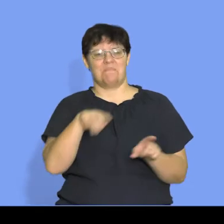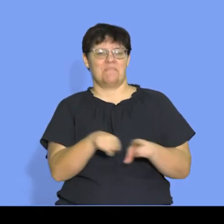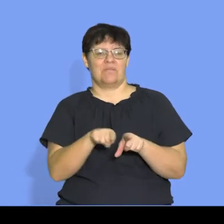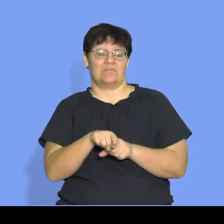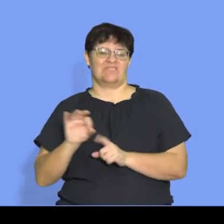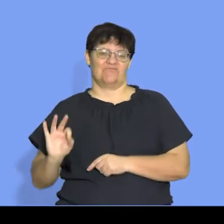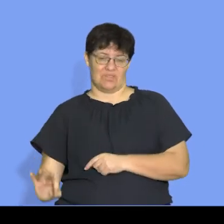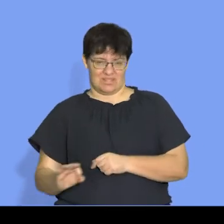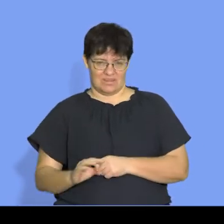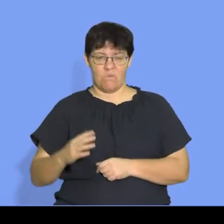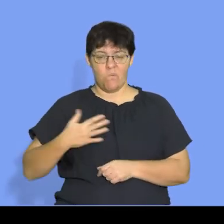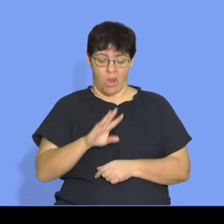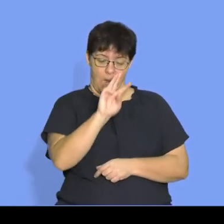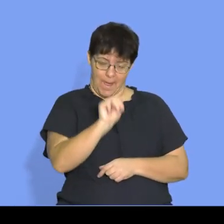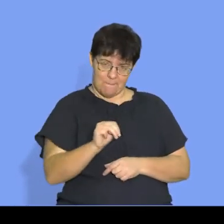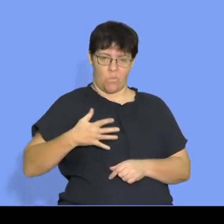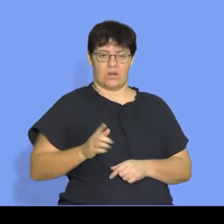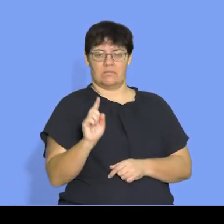because we want only the m.